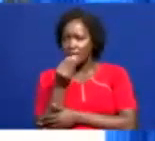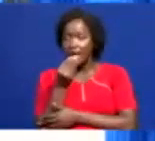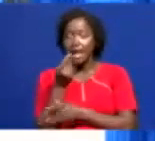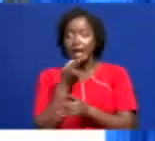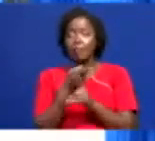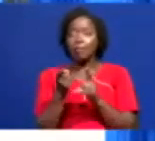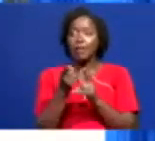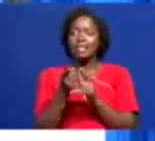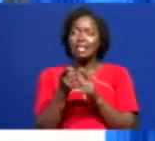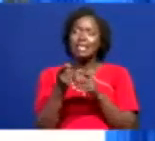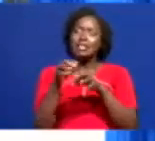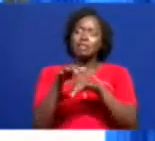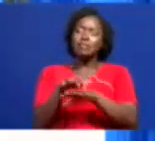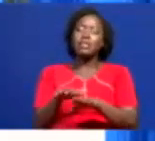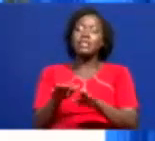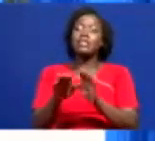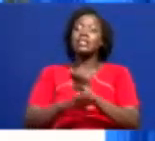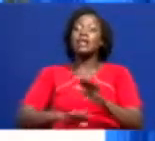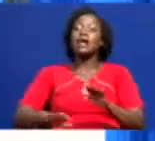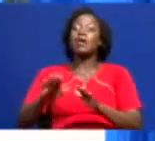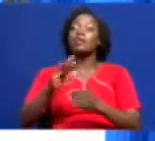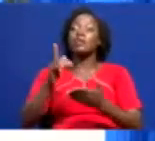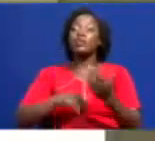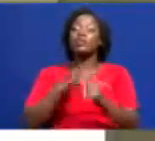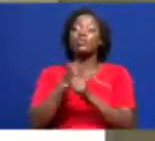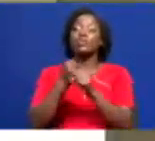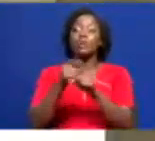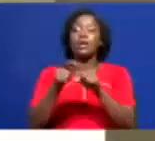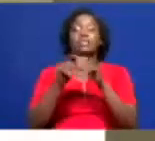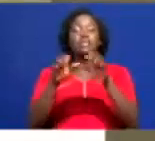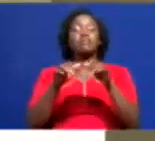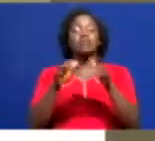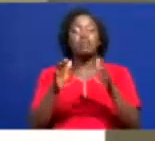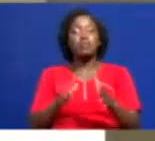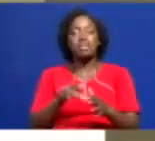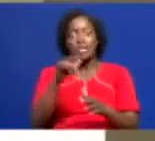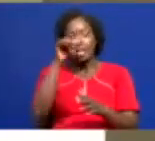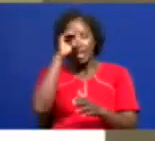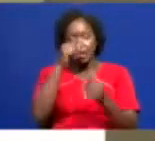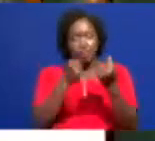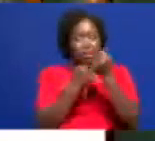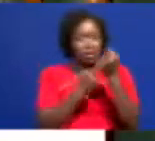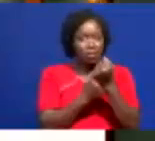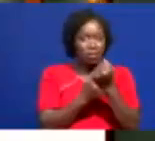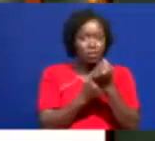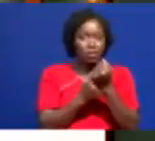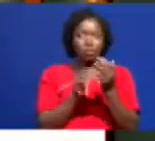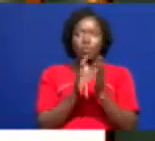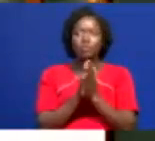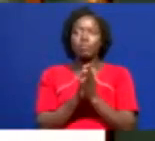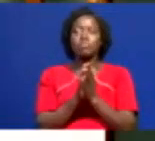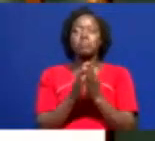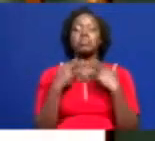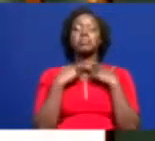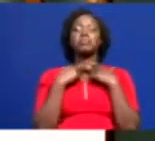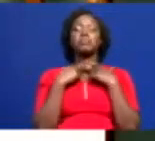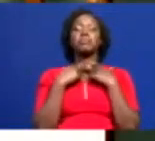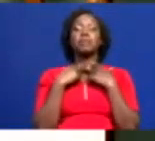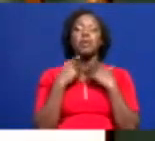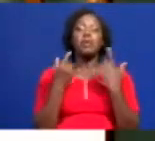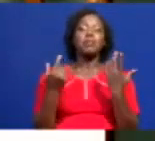but it boils down to what we do as farmers. Government subsidies used to be hijacked by cartels